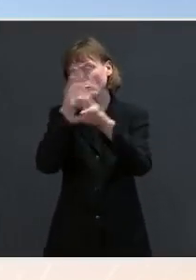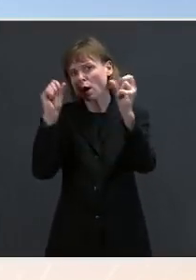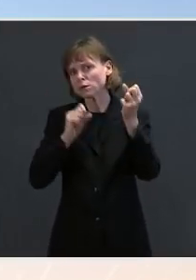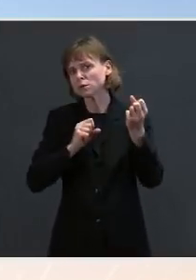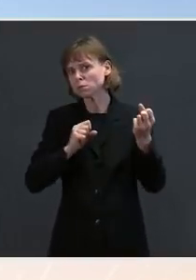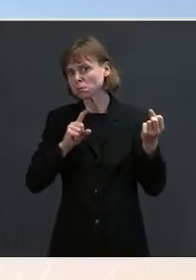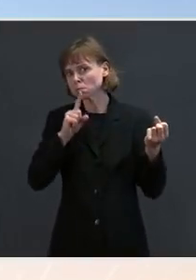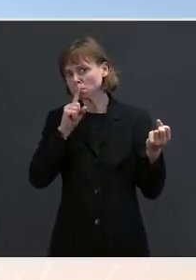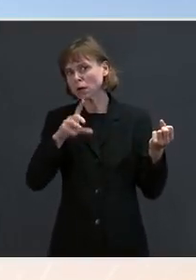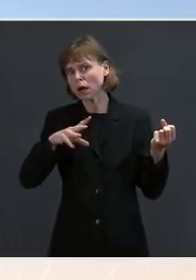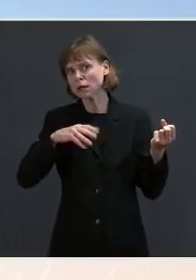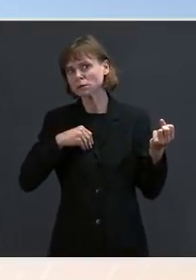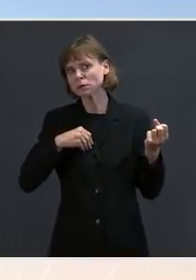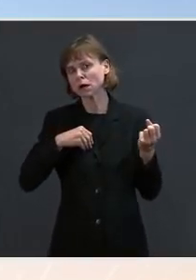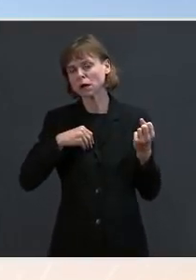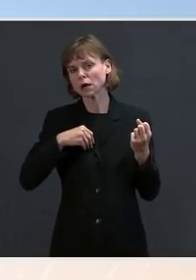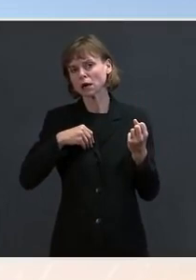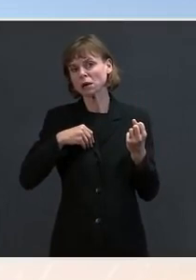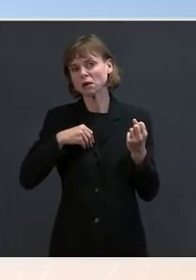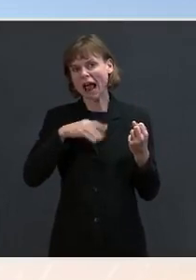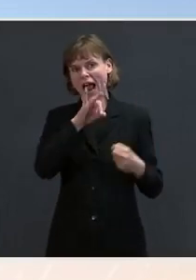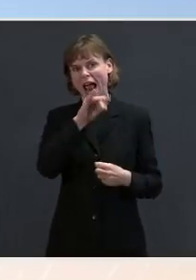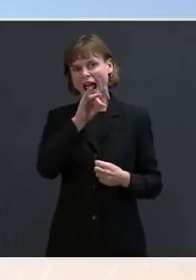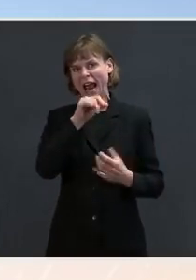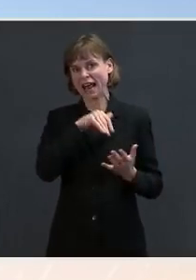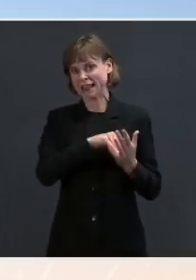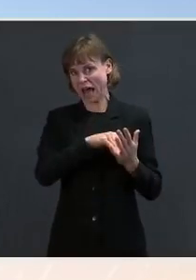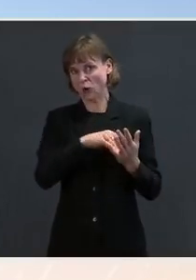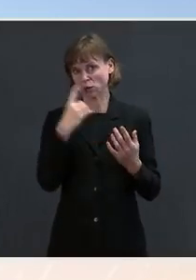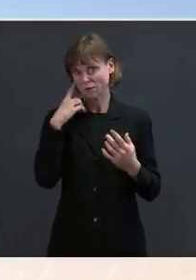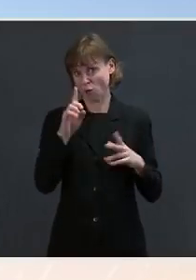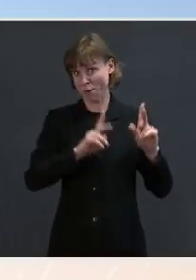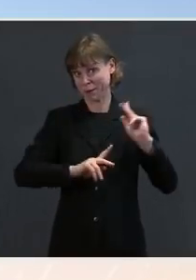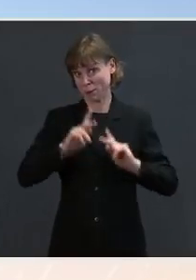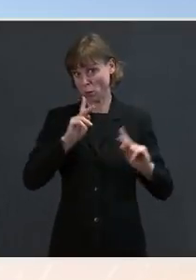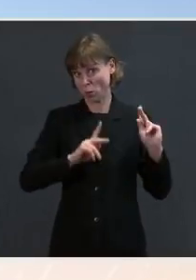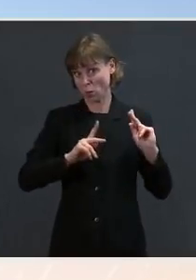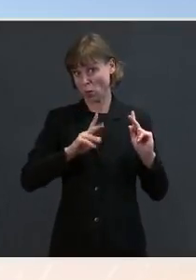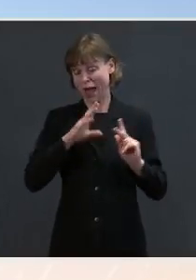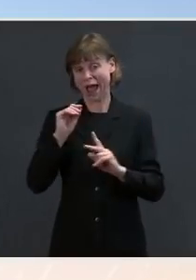with it ending at $80,000 for individuals,